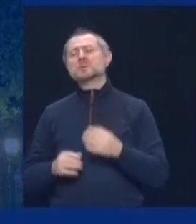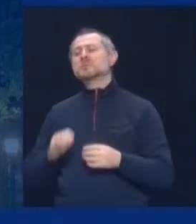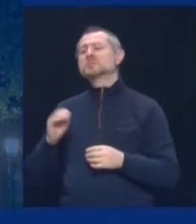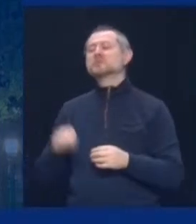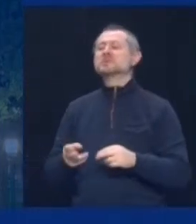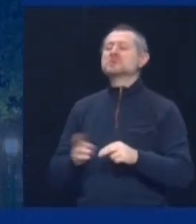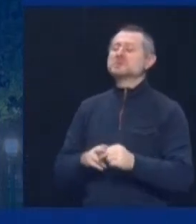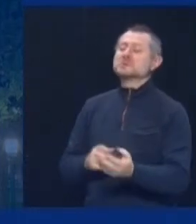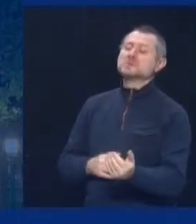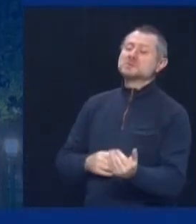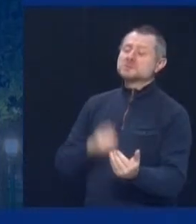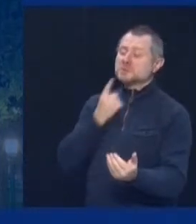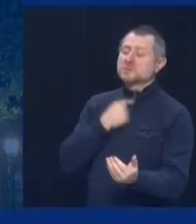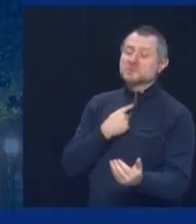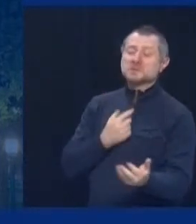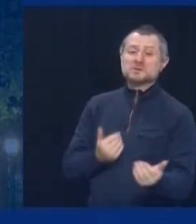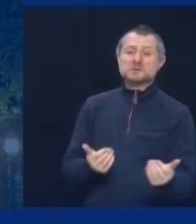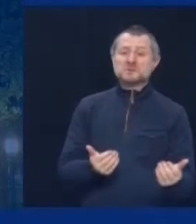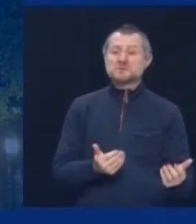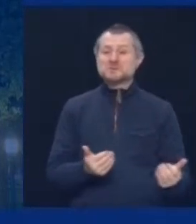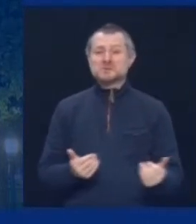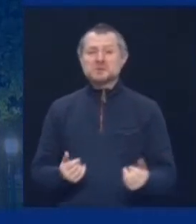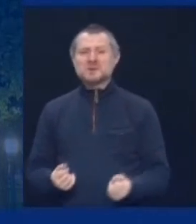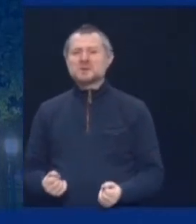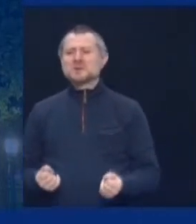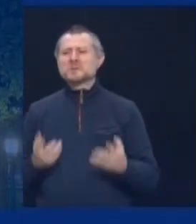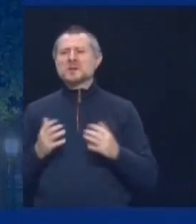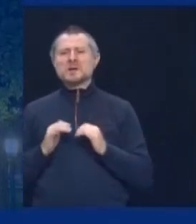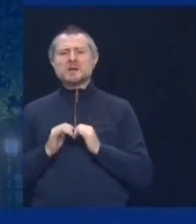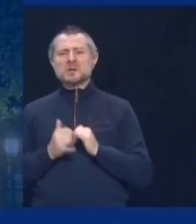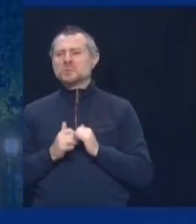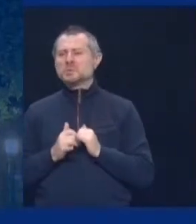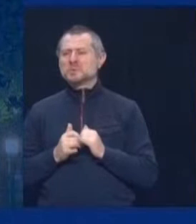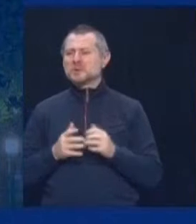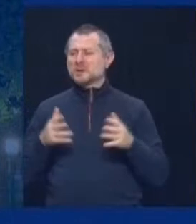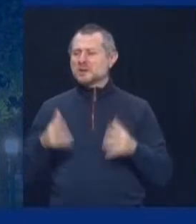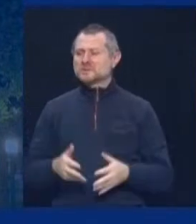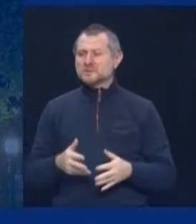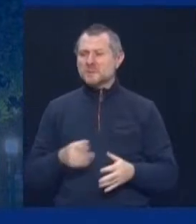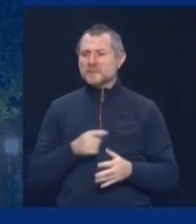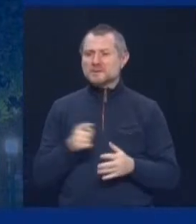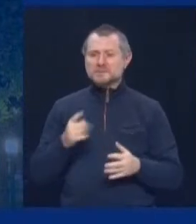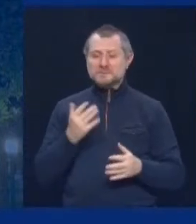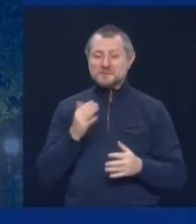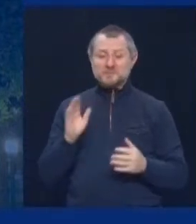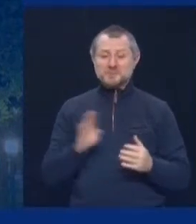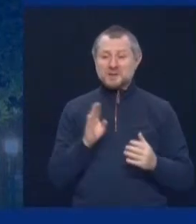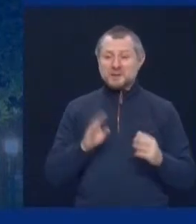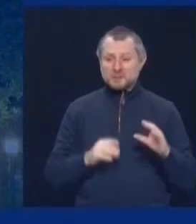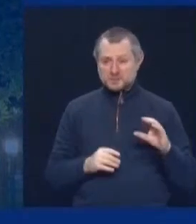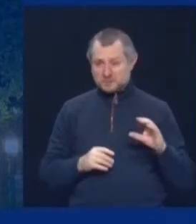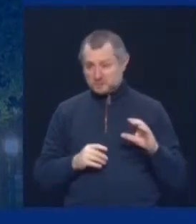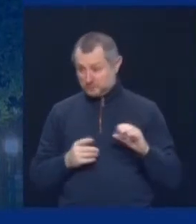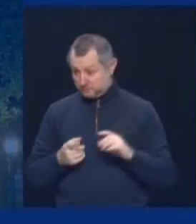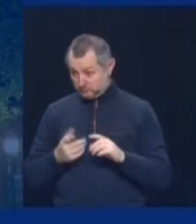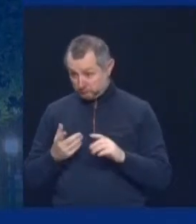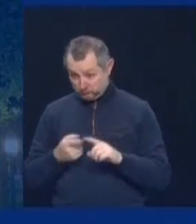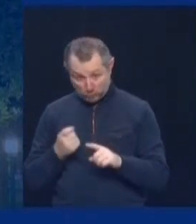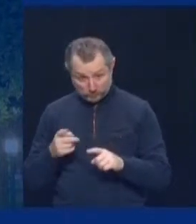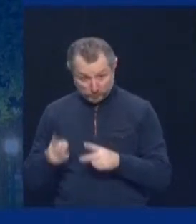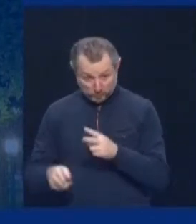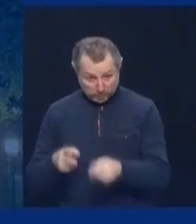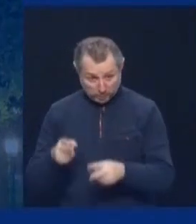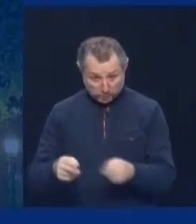And how do we fill the rest of the hole, which is going to be in cuts? You have a $15